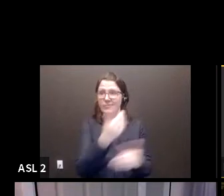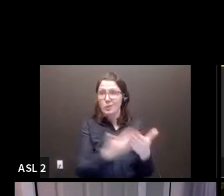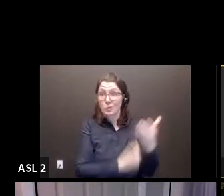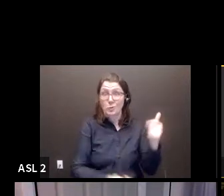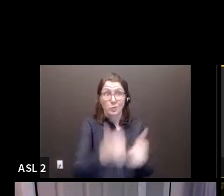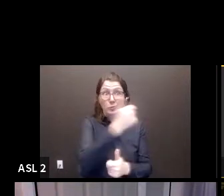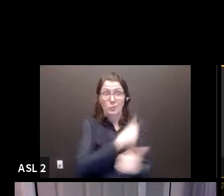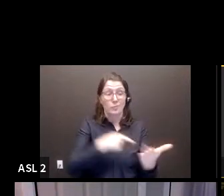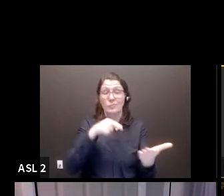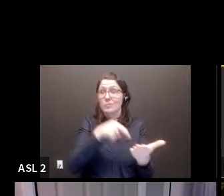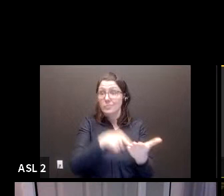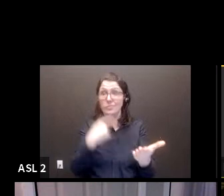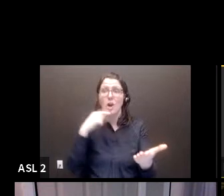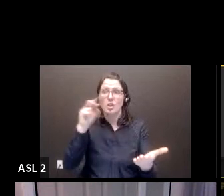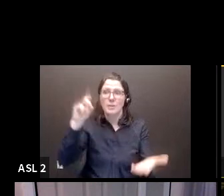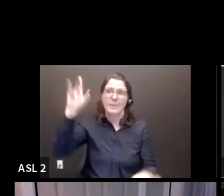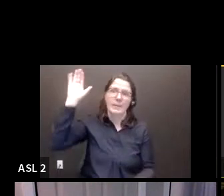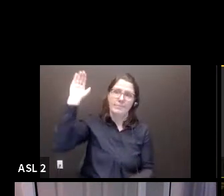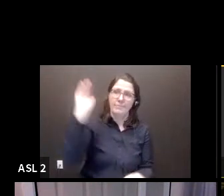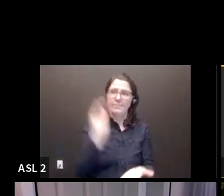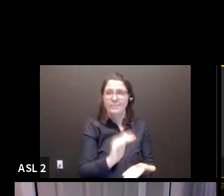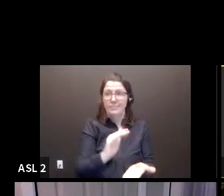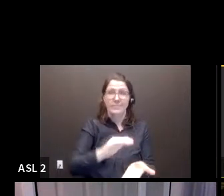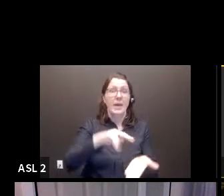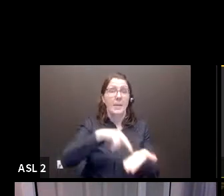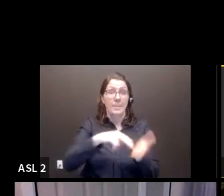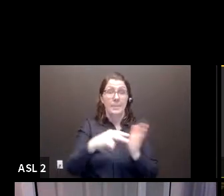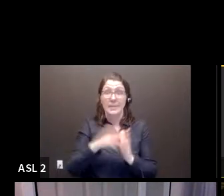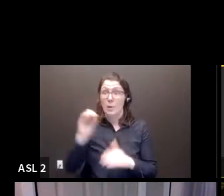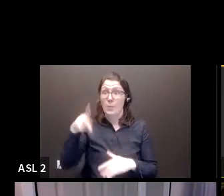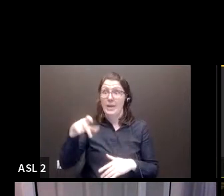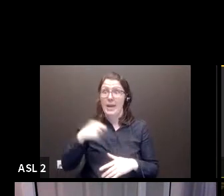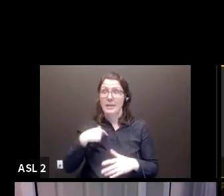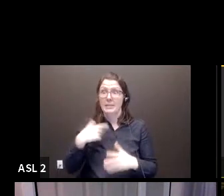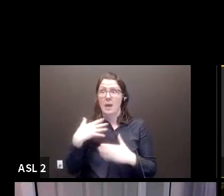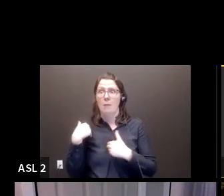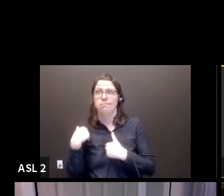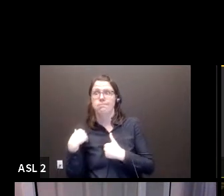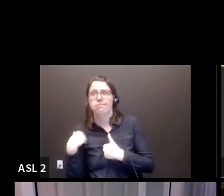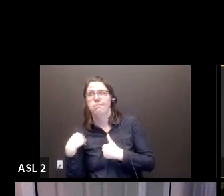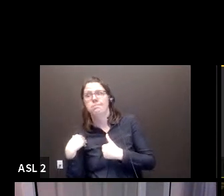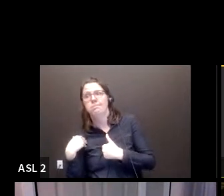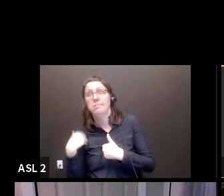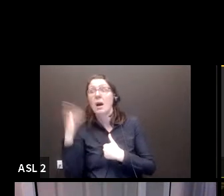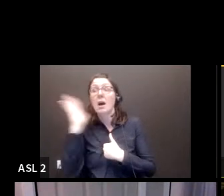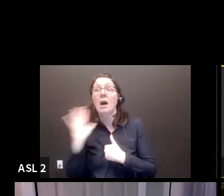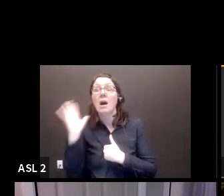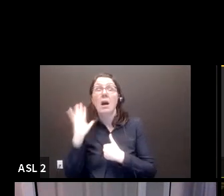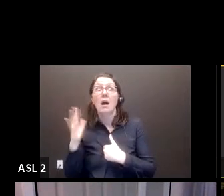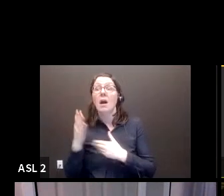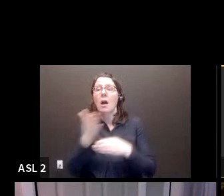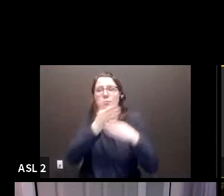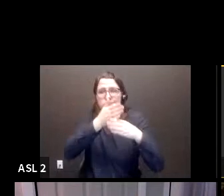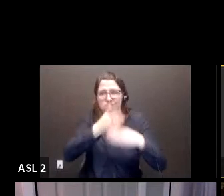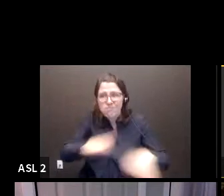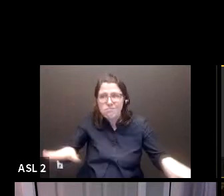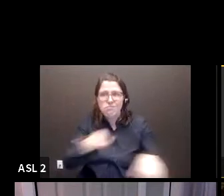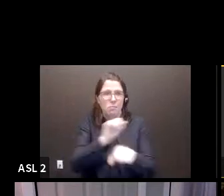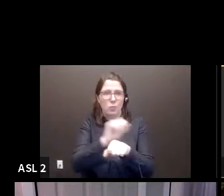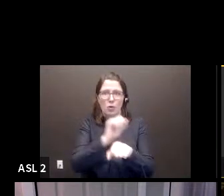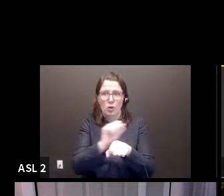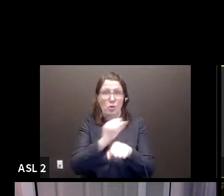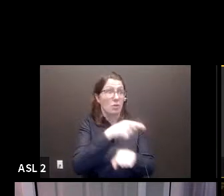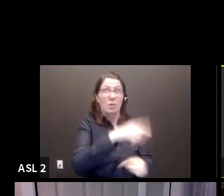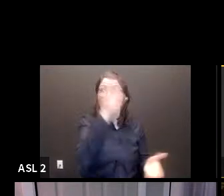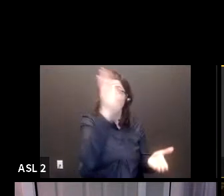additional resources that used to exist for the ottawa police service to rely on that no longer exists and has been diminished significantly in